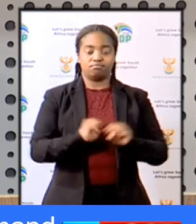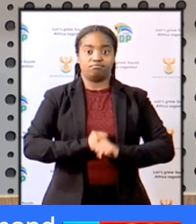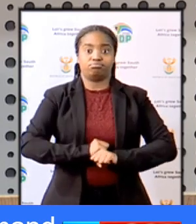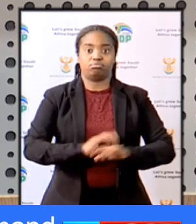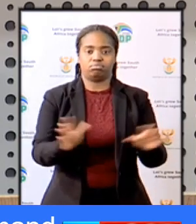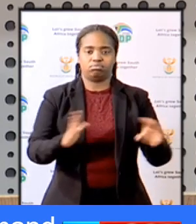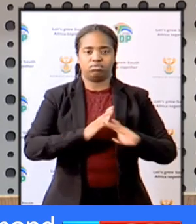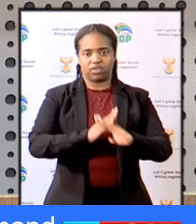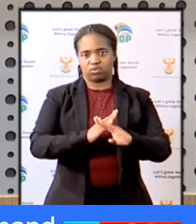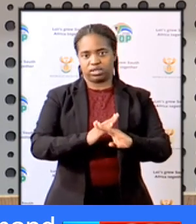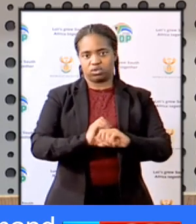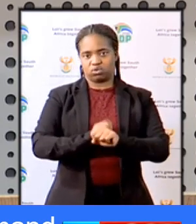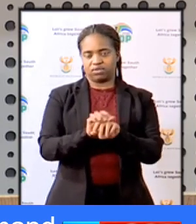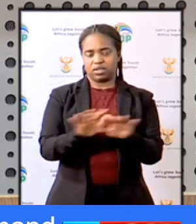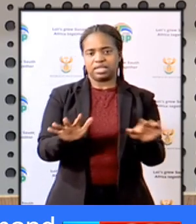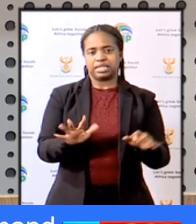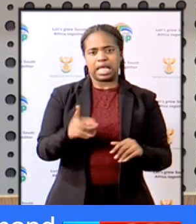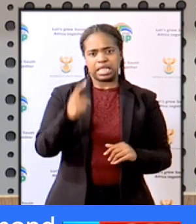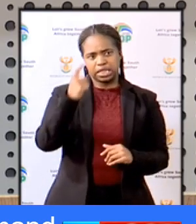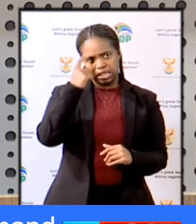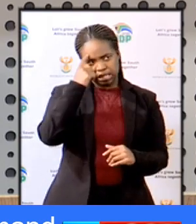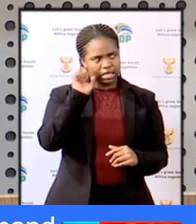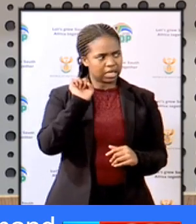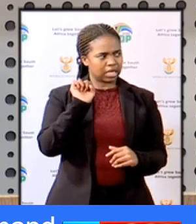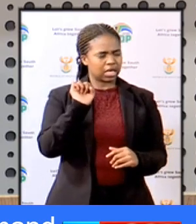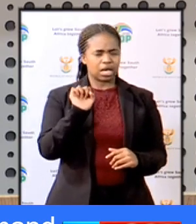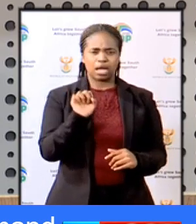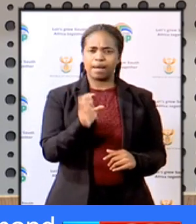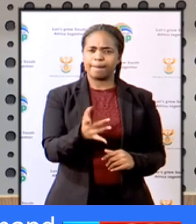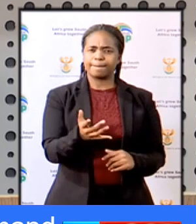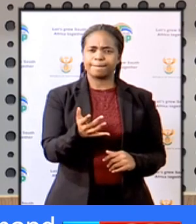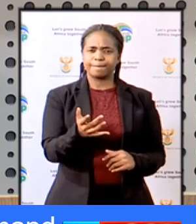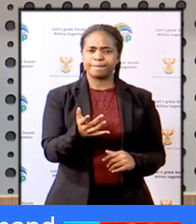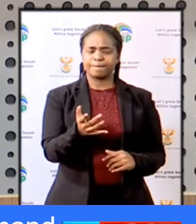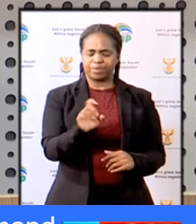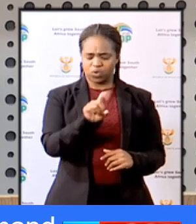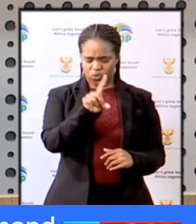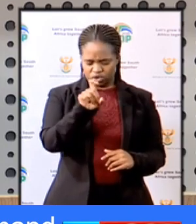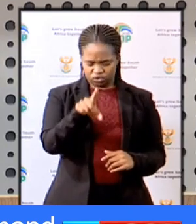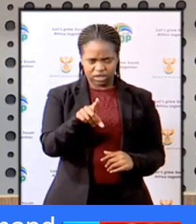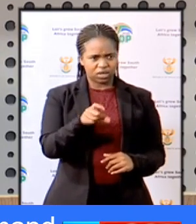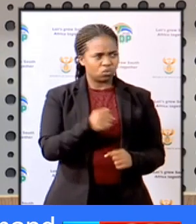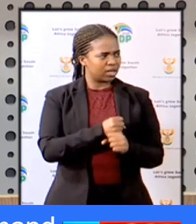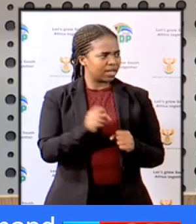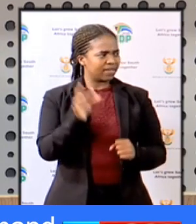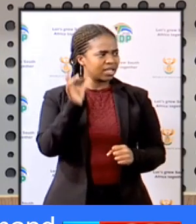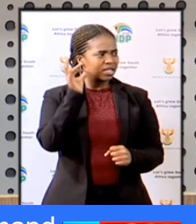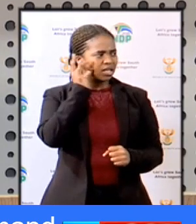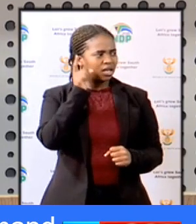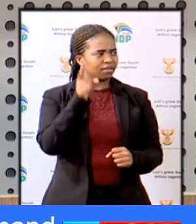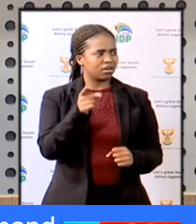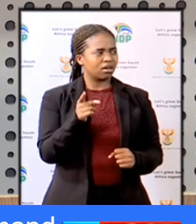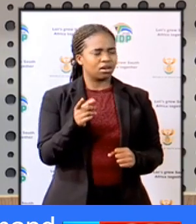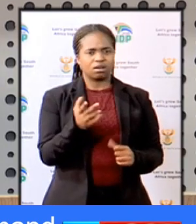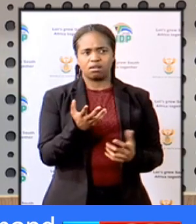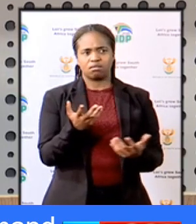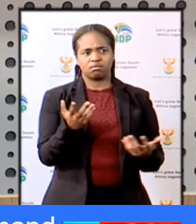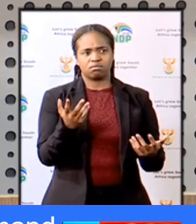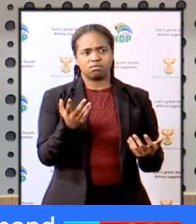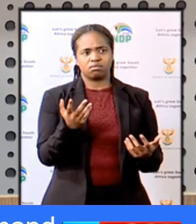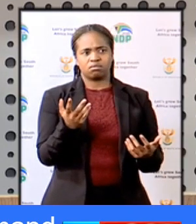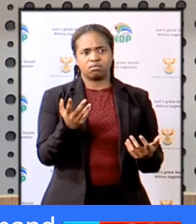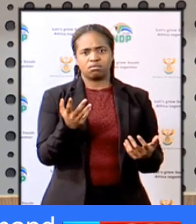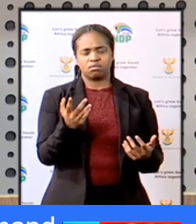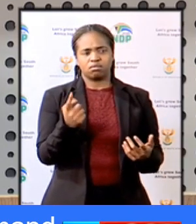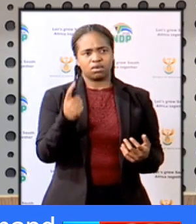of the virus. I think there was a question that we didn't hear from Finweek, so I